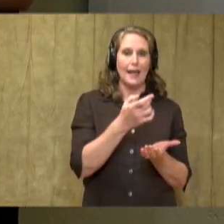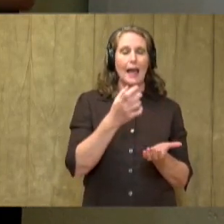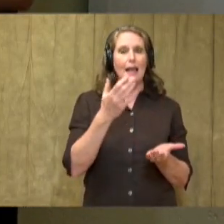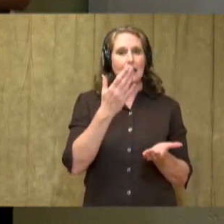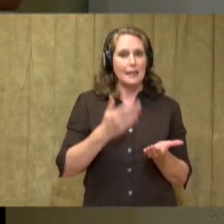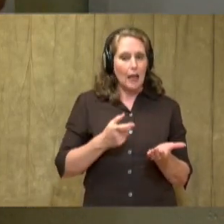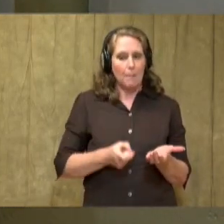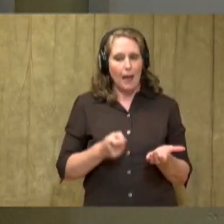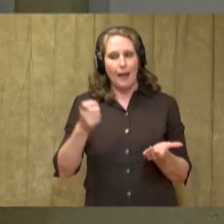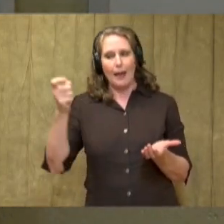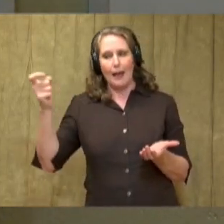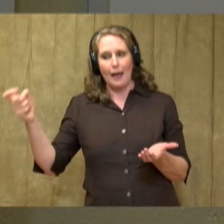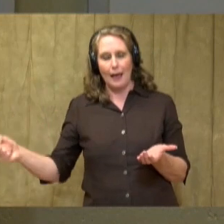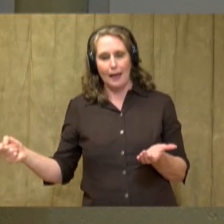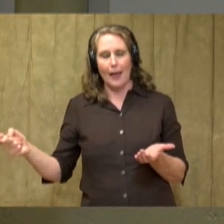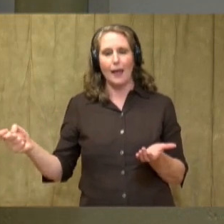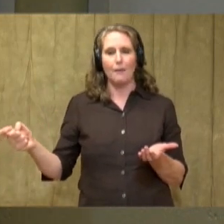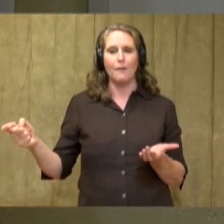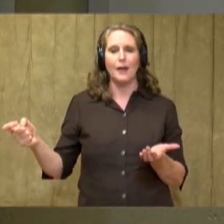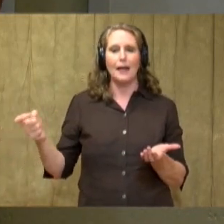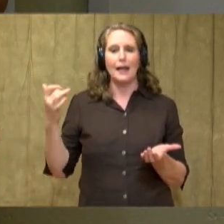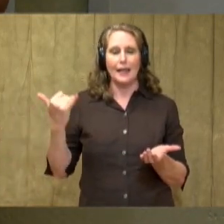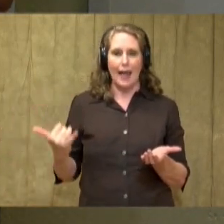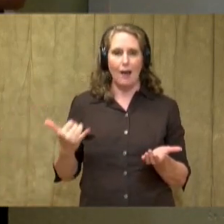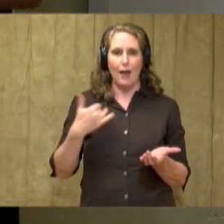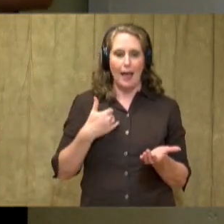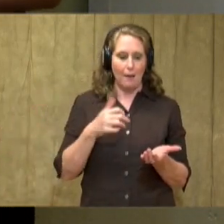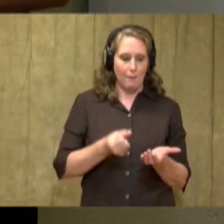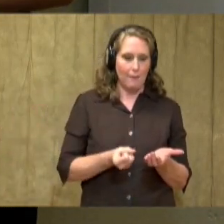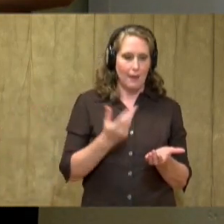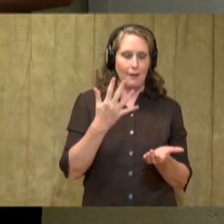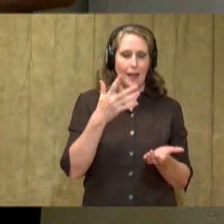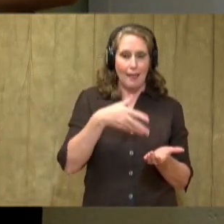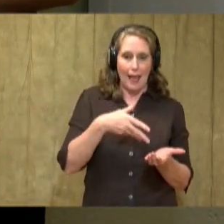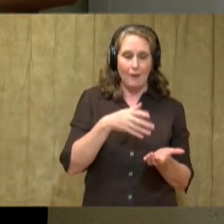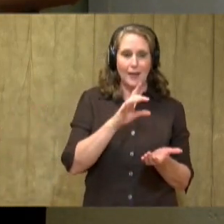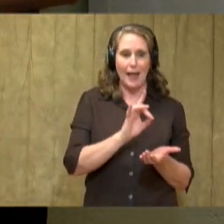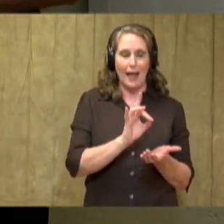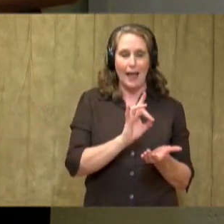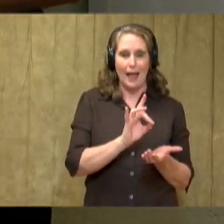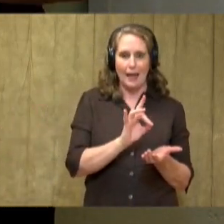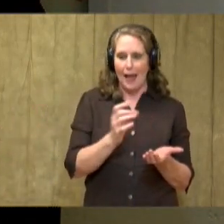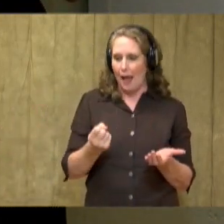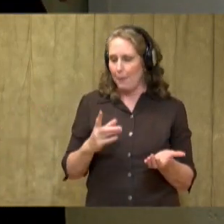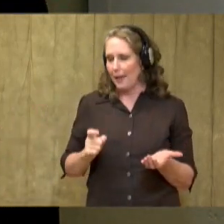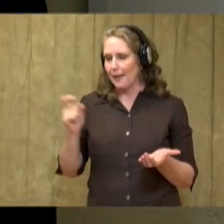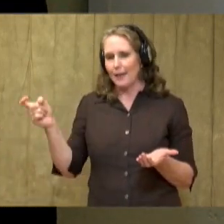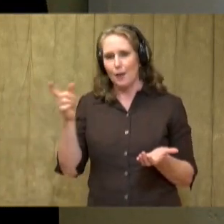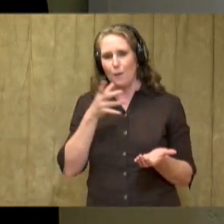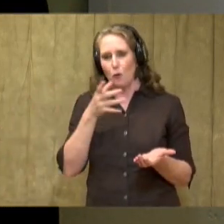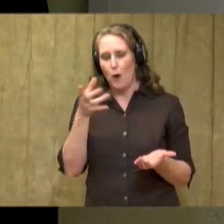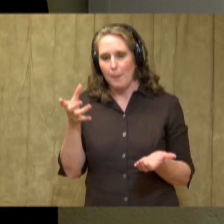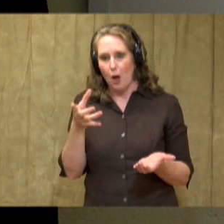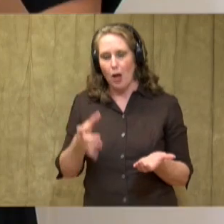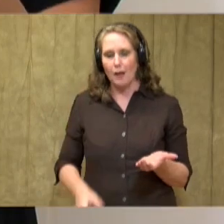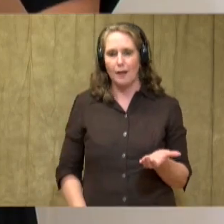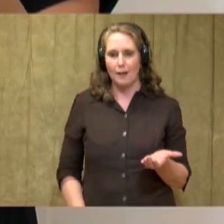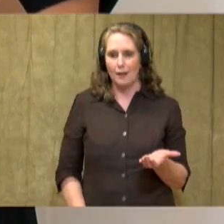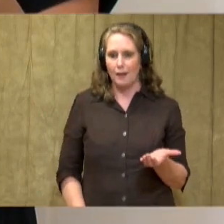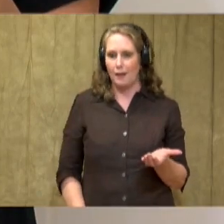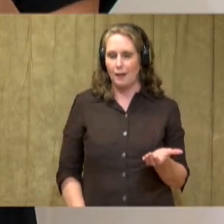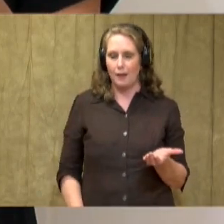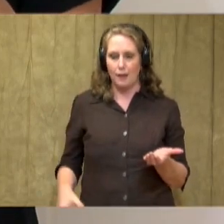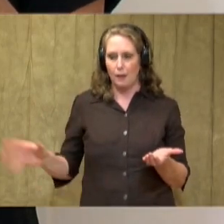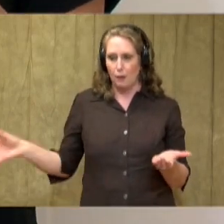goes some. Now I have 8 left. How many did I give away? So I'm not bringing 2